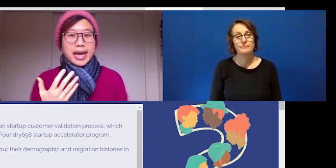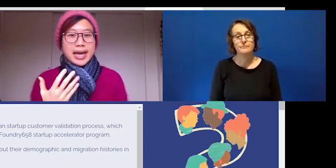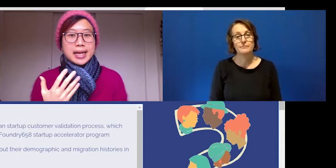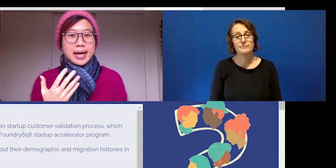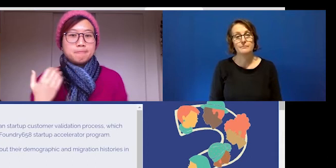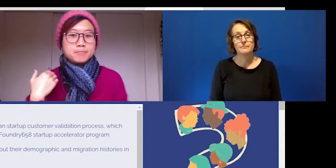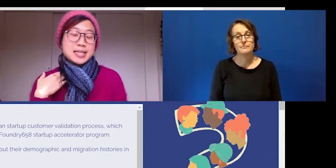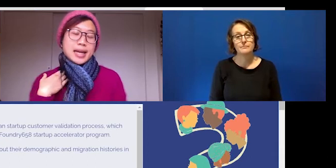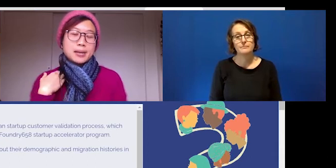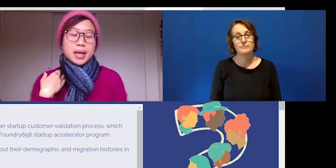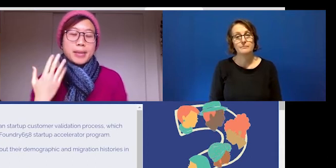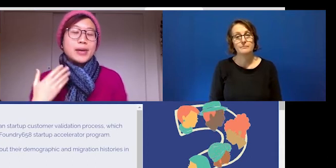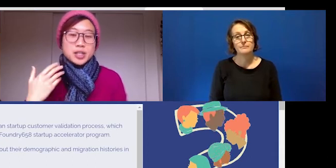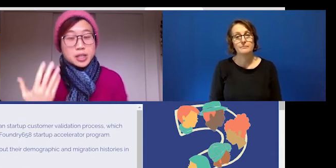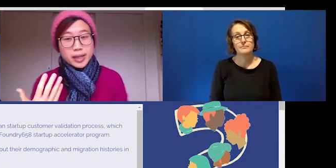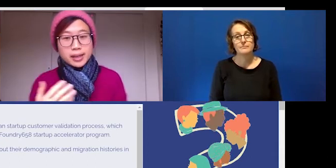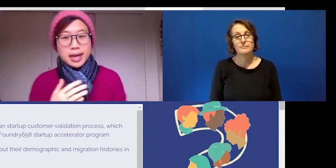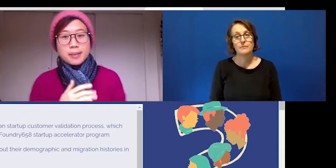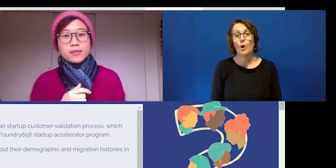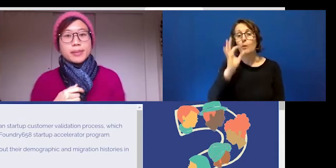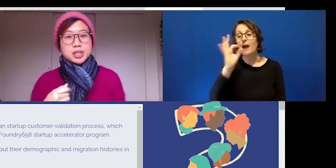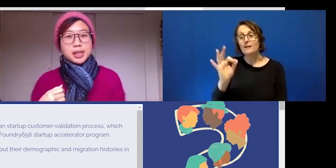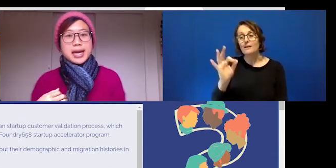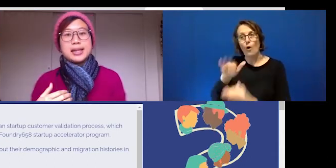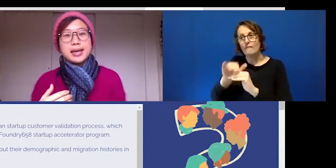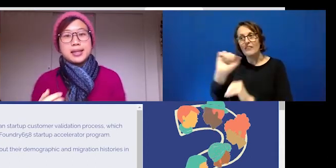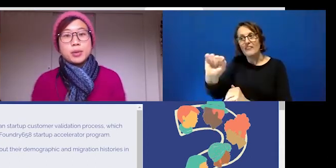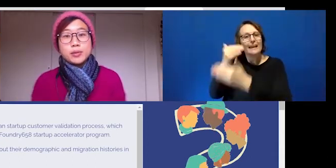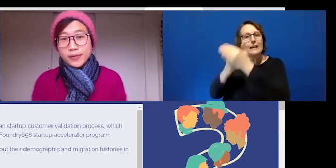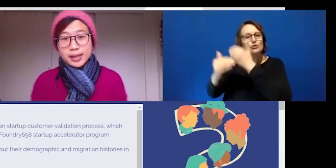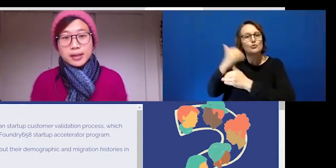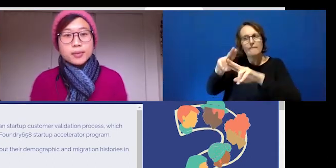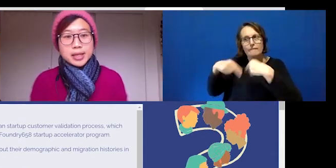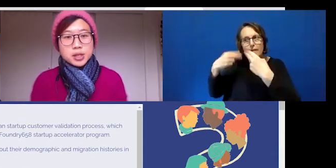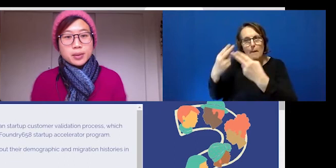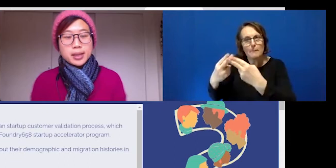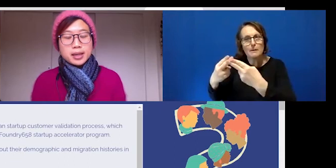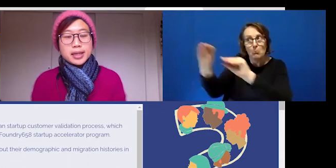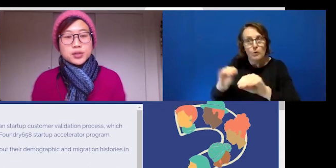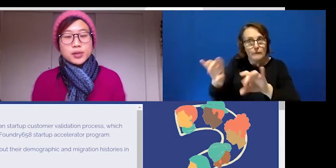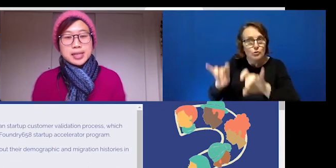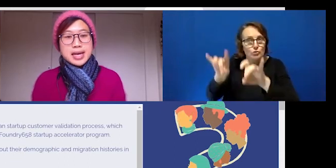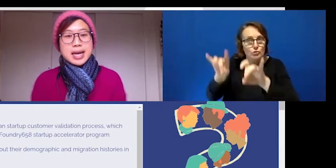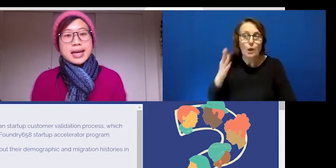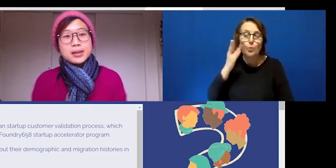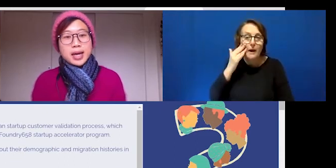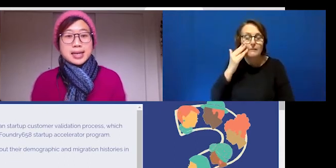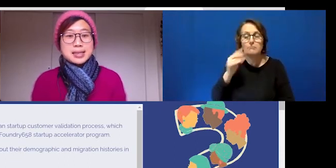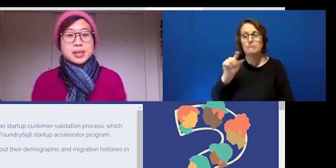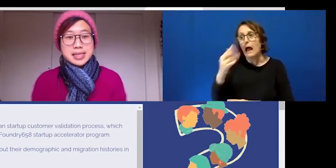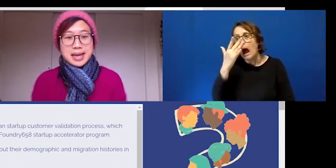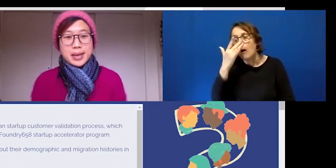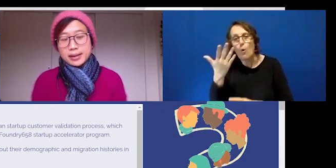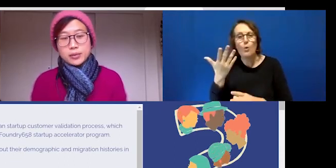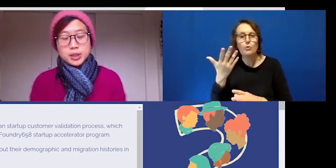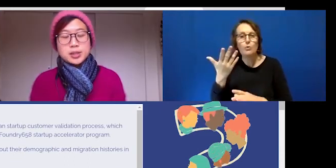migratory and as in like migration history information, and then demographic information from the interviewees. And then we asked them